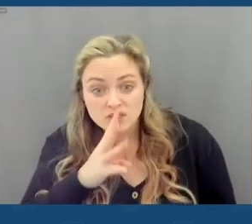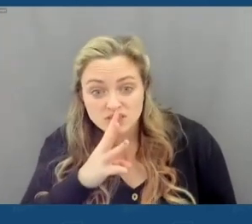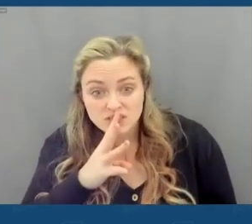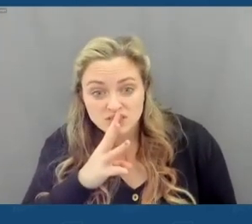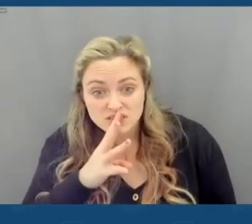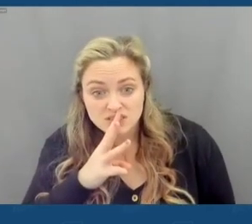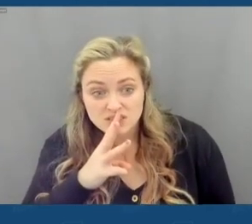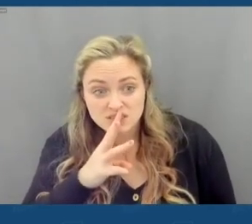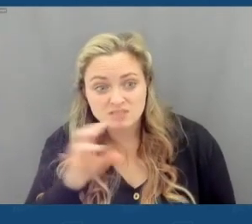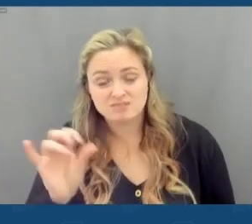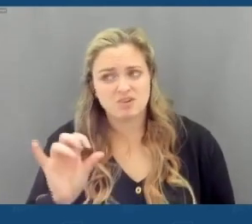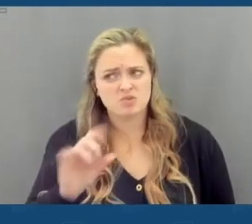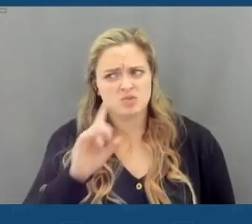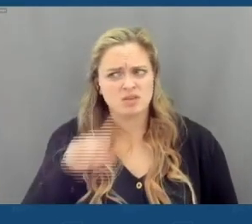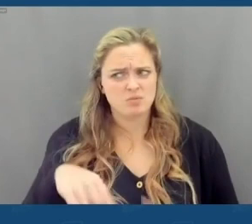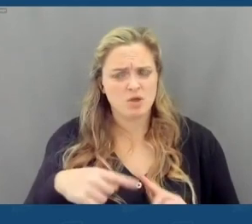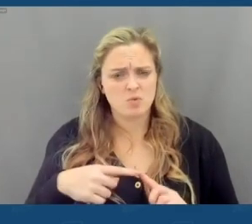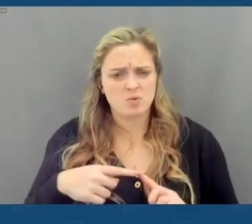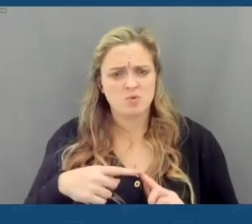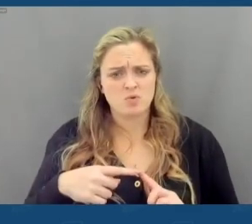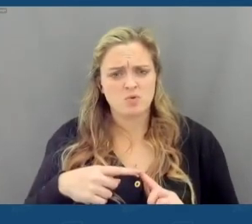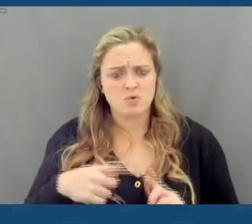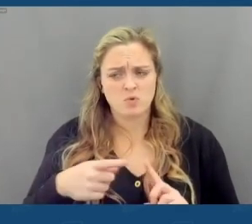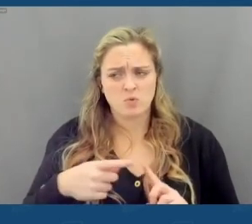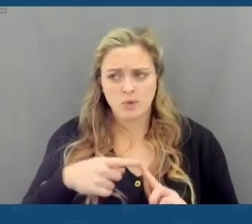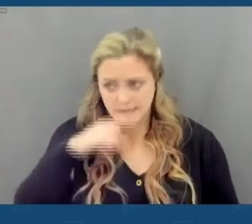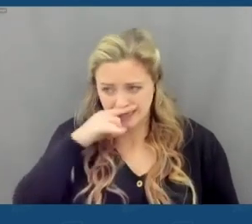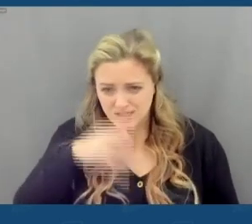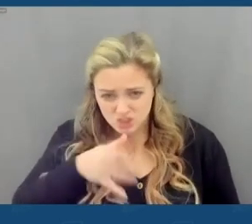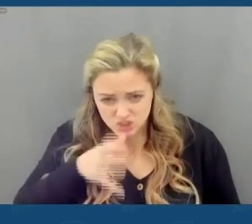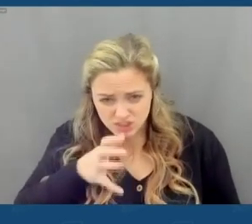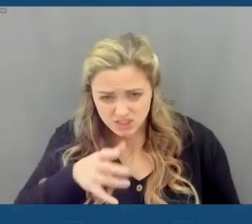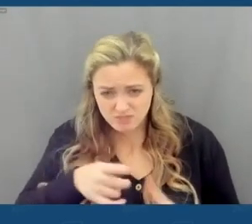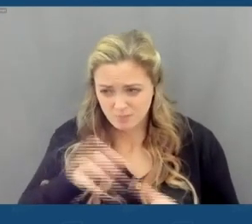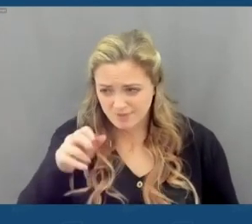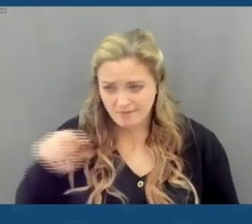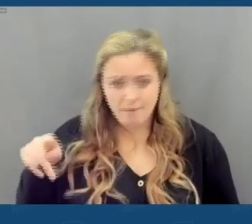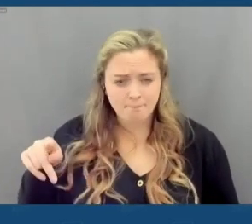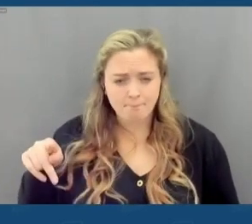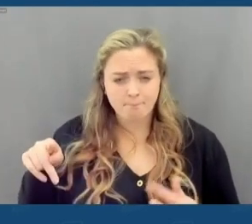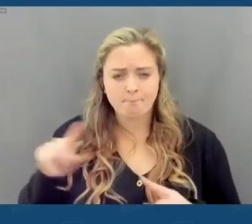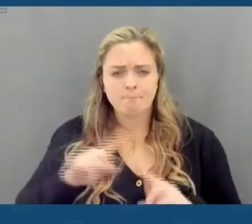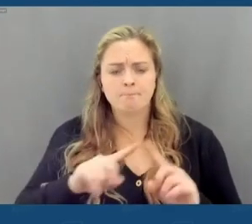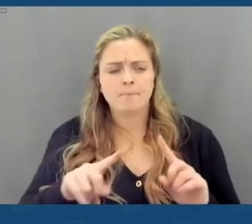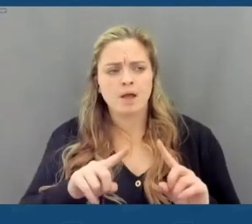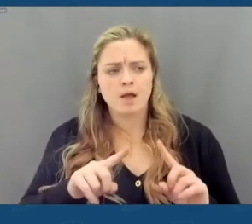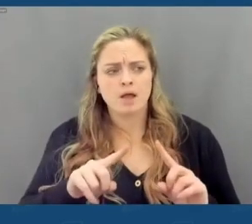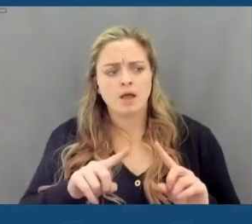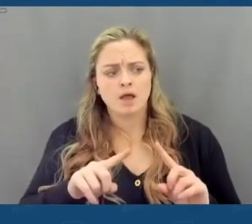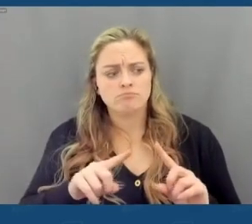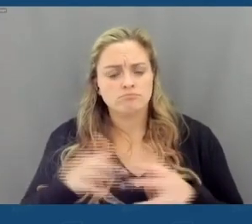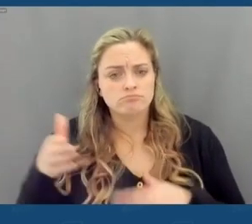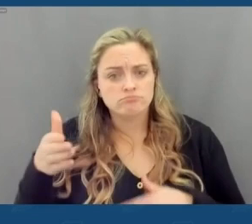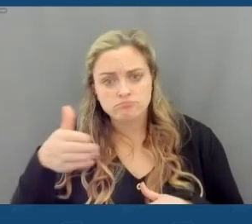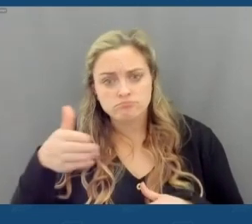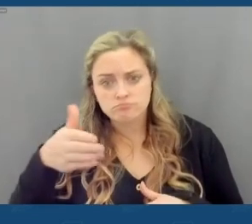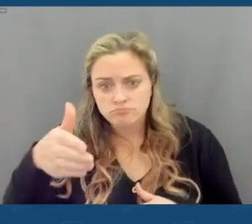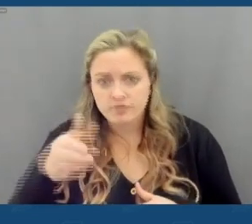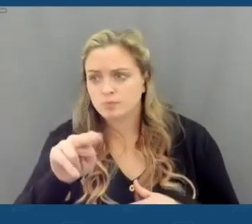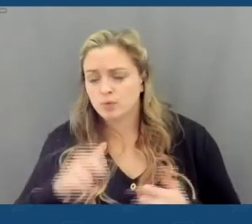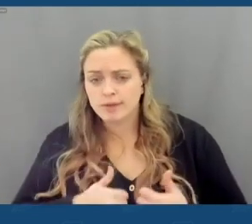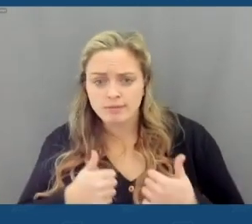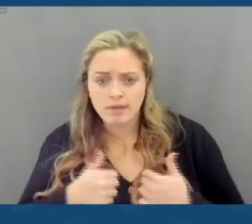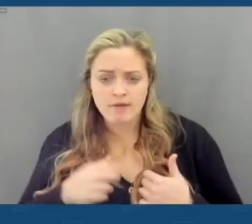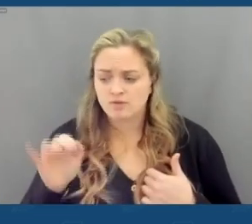And also, think about when our kids are drinking, what comes out of the tap, but the marine life around here, the shellfish, the